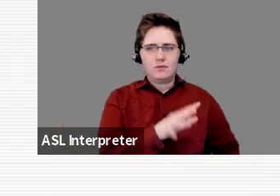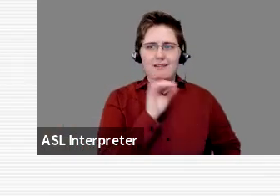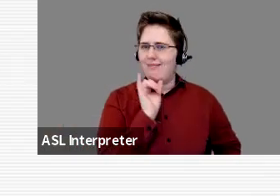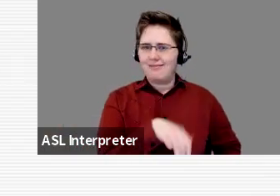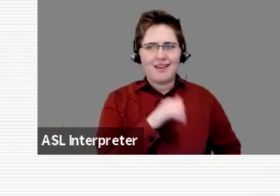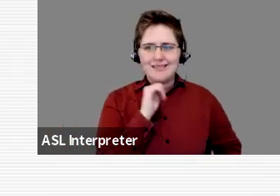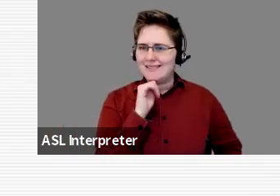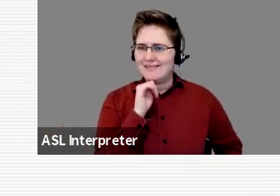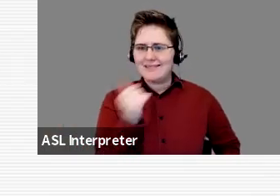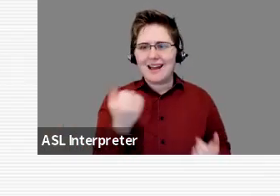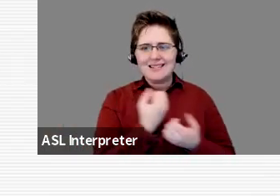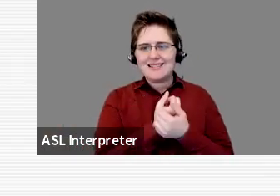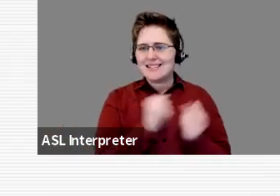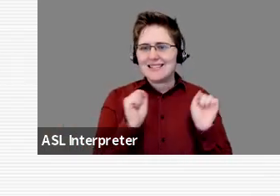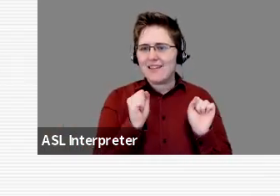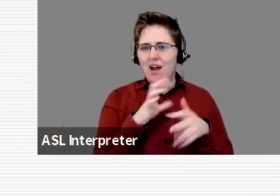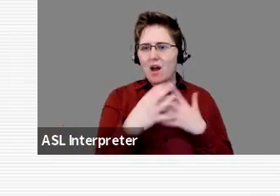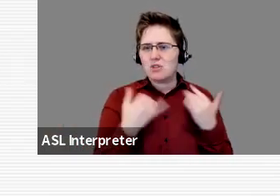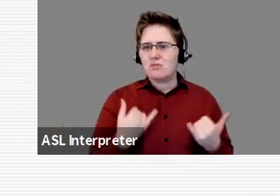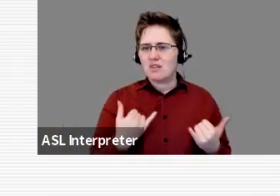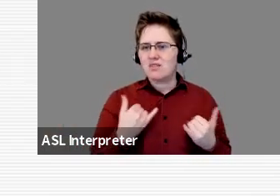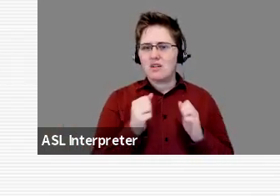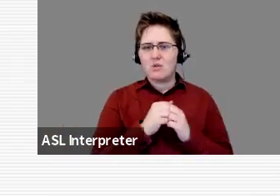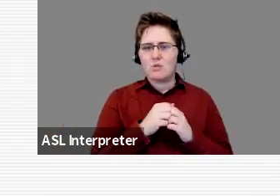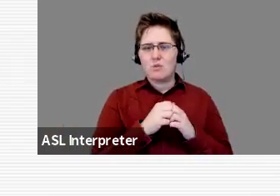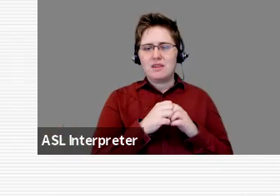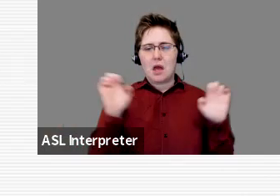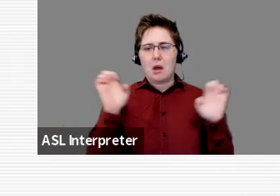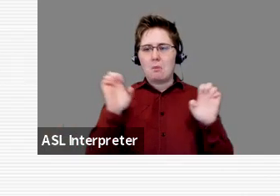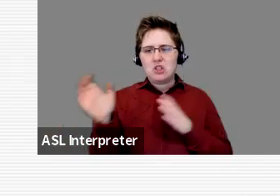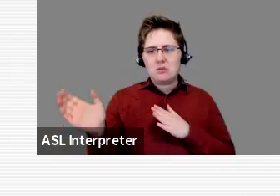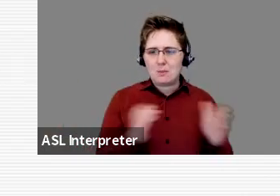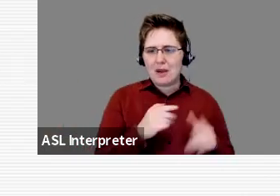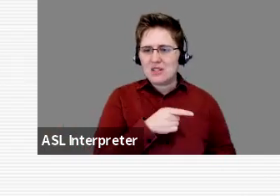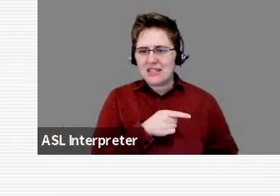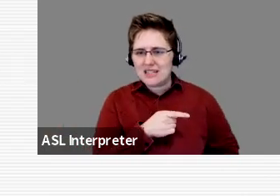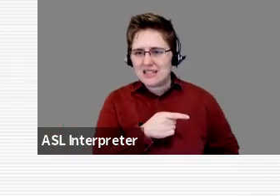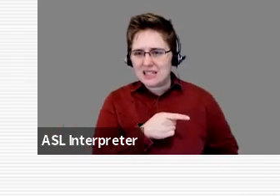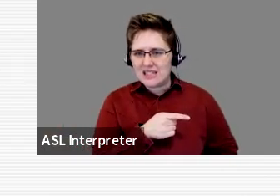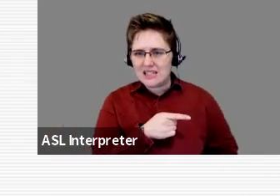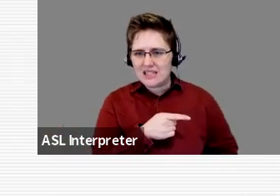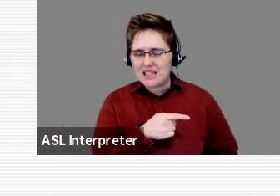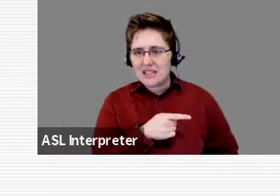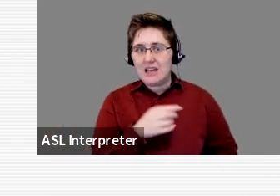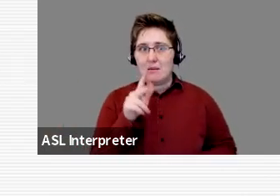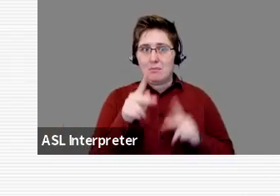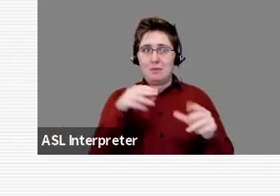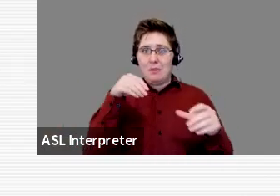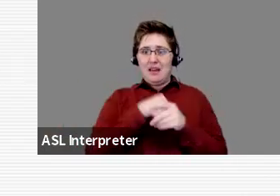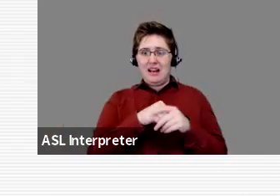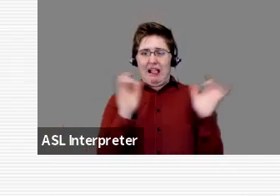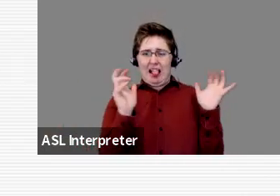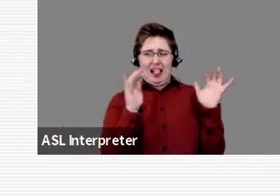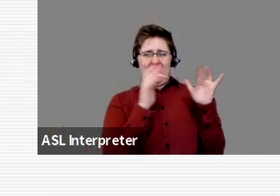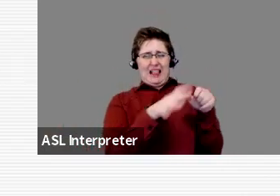the kind of safe option that we're going for when we're talking about emergency preparedness, because putting people in those crowded